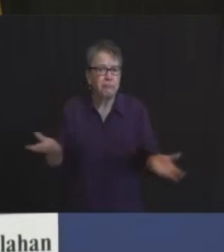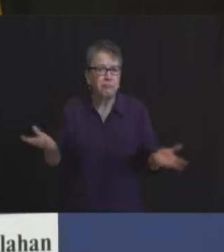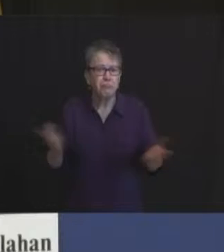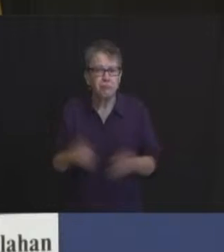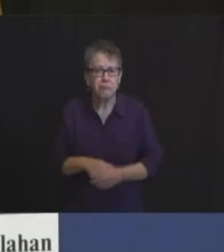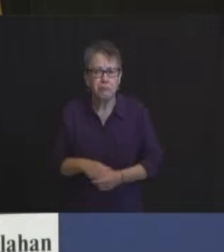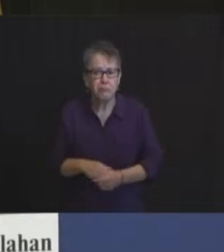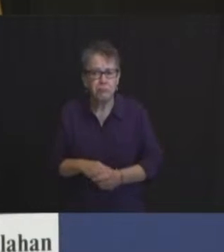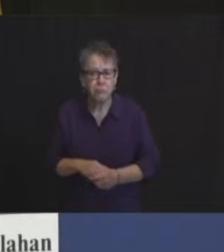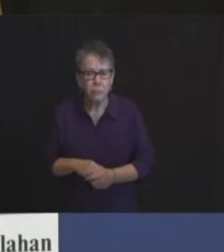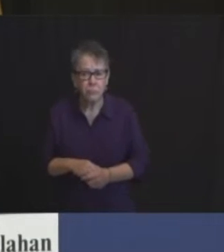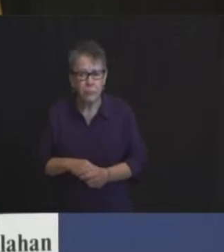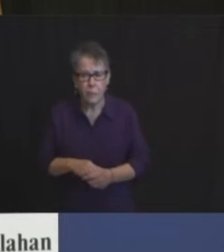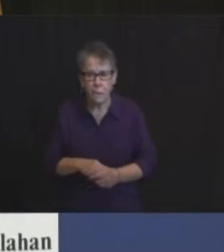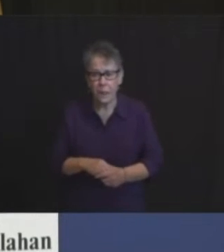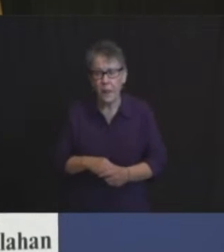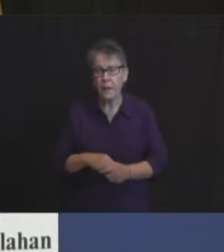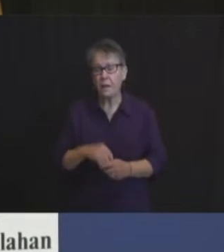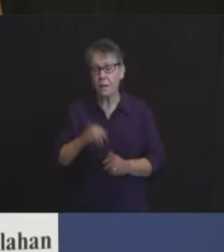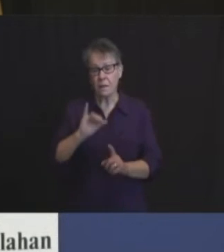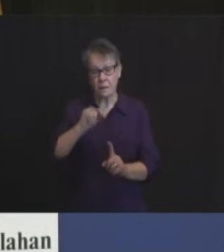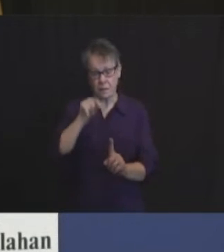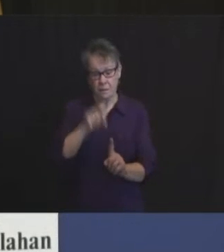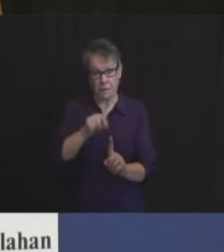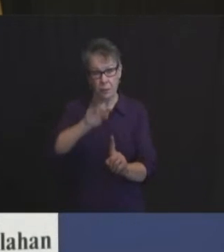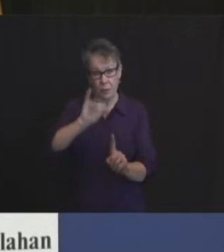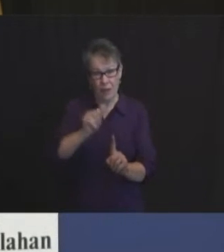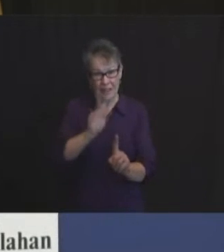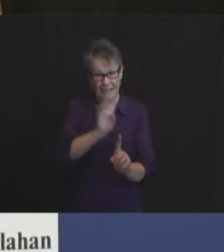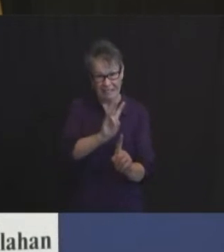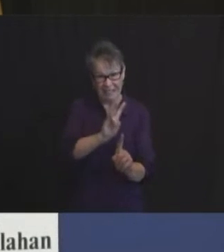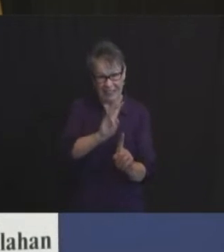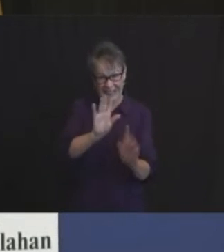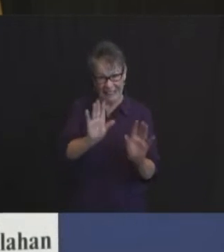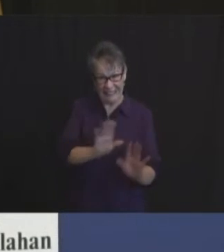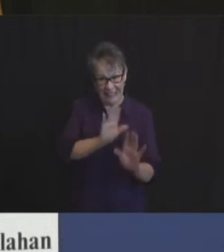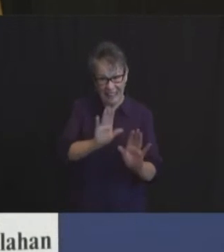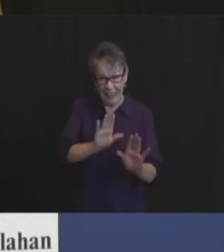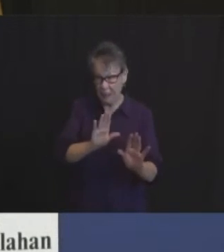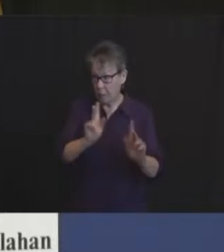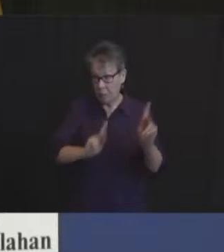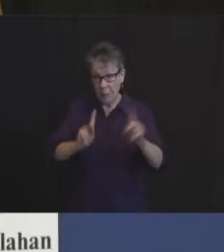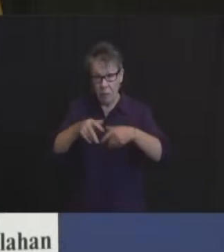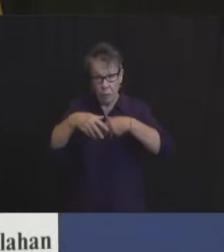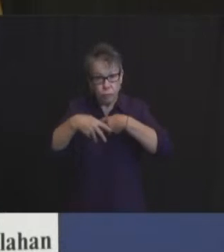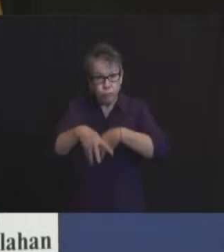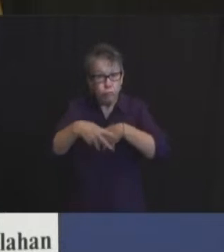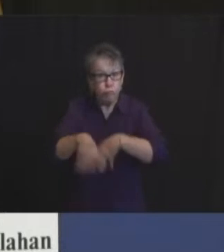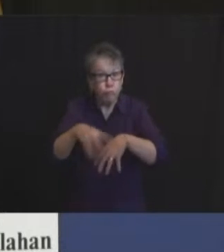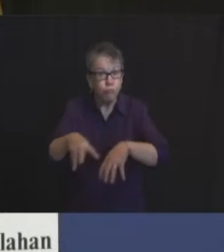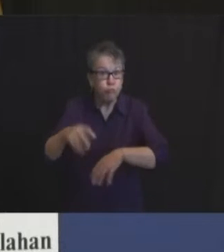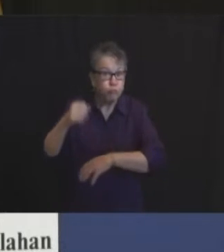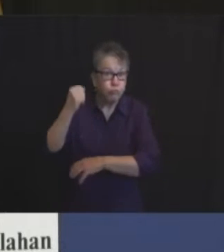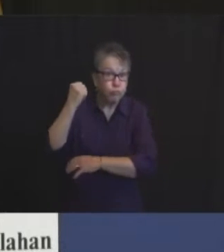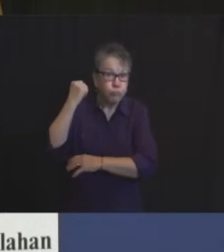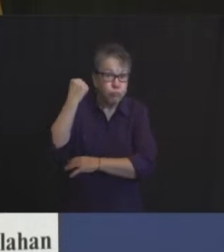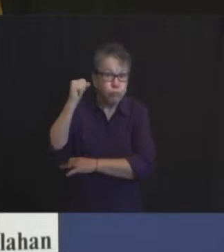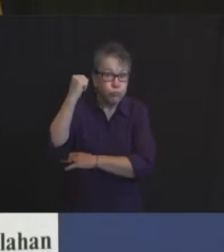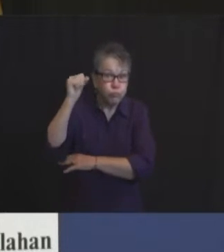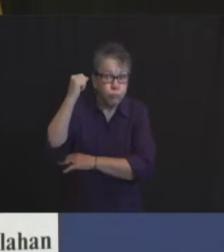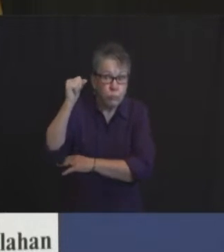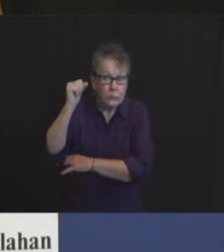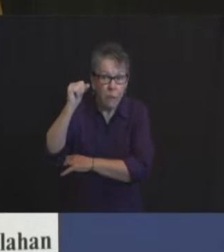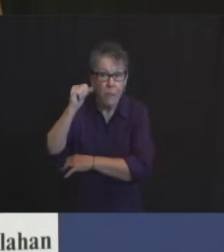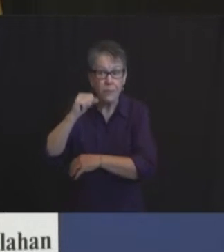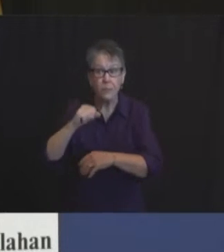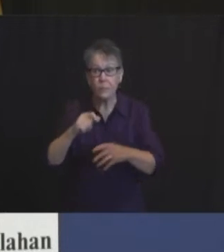Sunday, we often say, as far as a guarantee goes, I'm not sure I could do that, but we need to bat 1,000 every